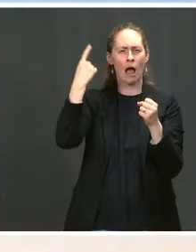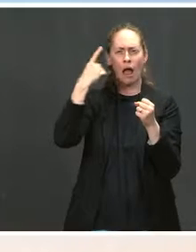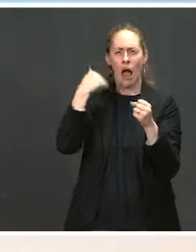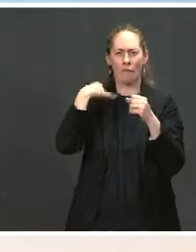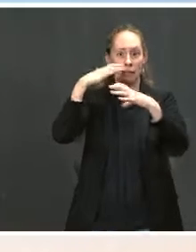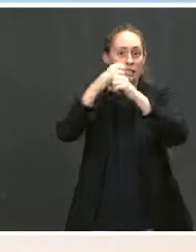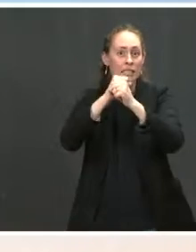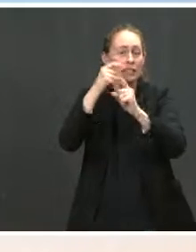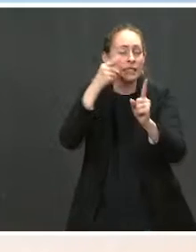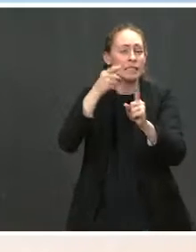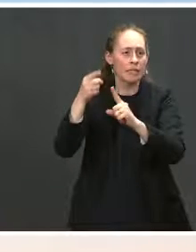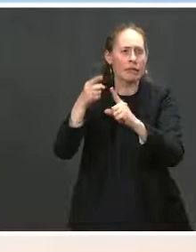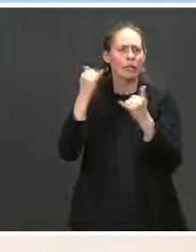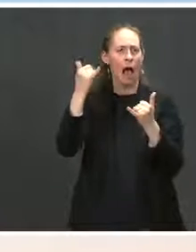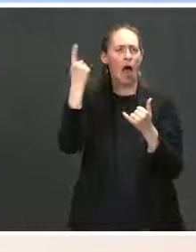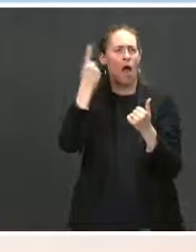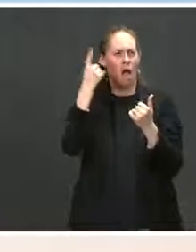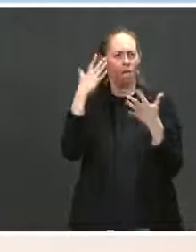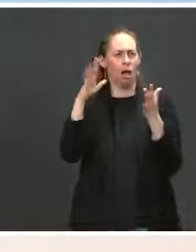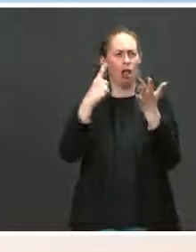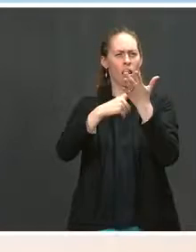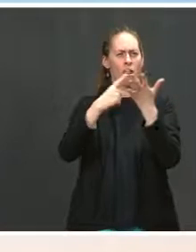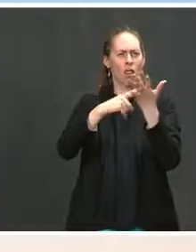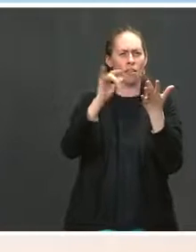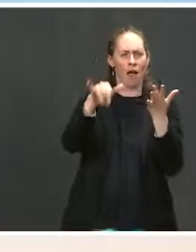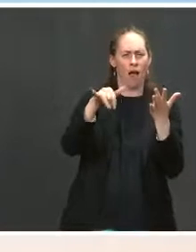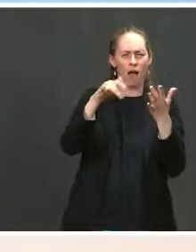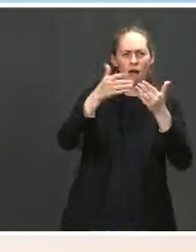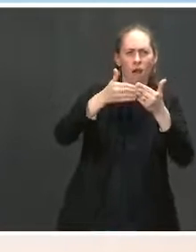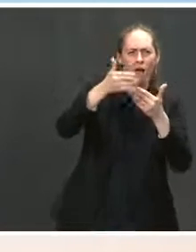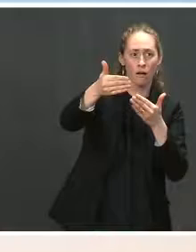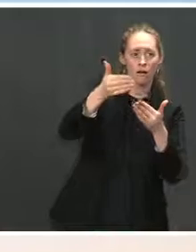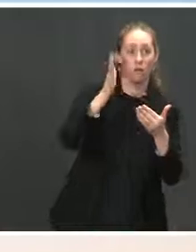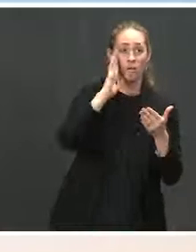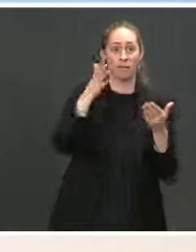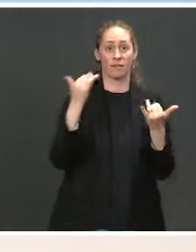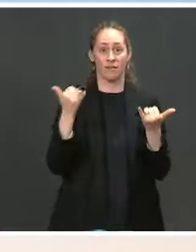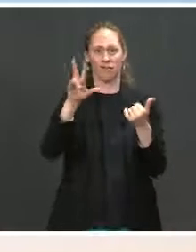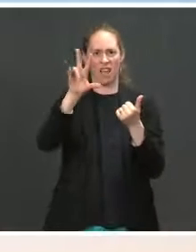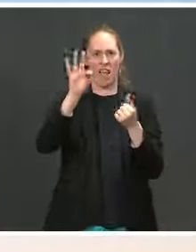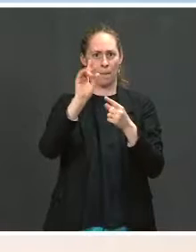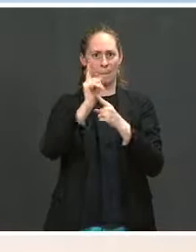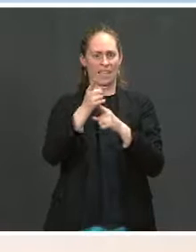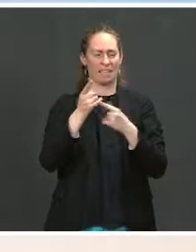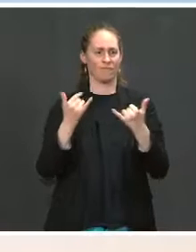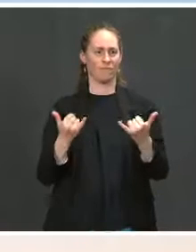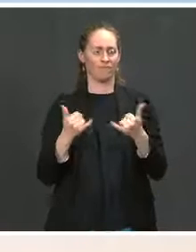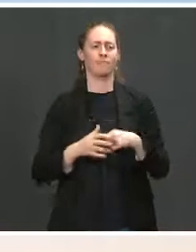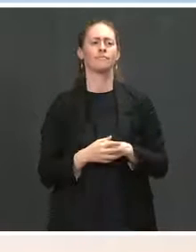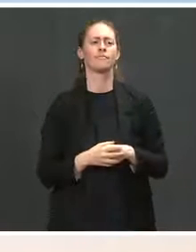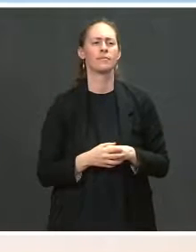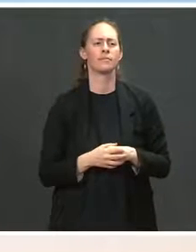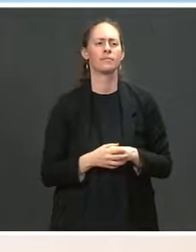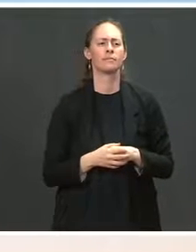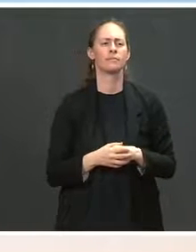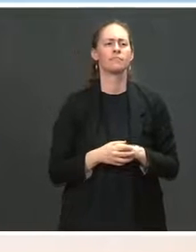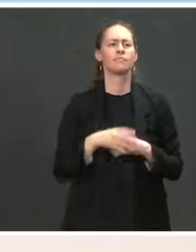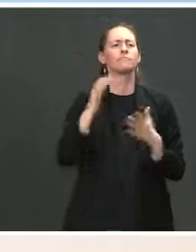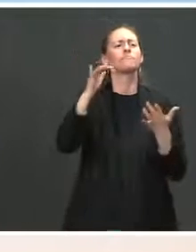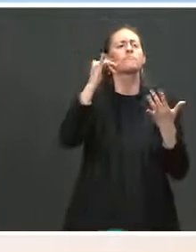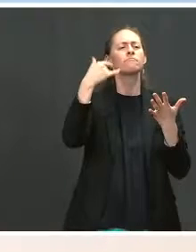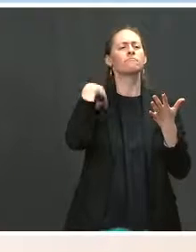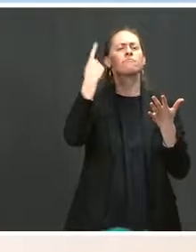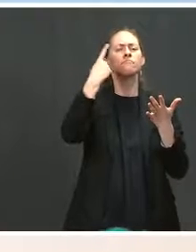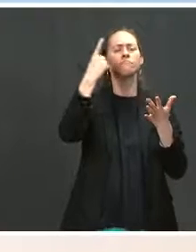that in his speech as well. That starts in 39 minutes. All right, and then one more. I don't know if you saw this, but the Afghan president tweeted that he spoke